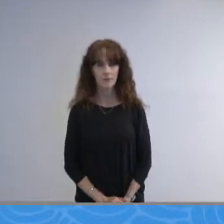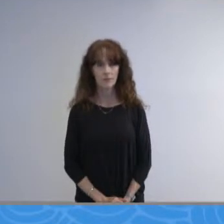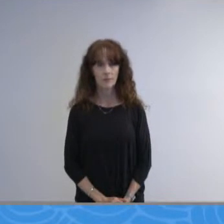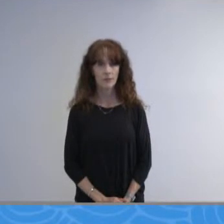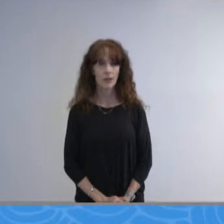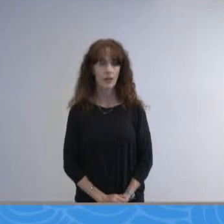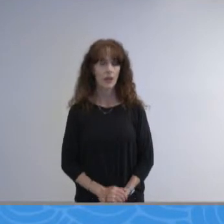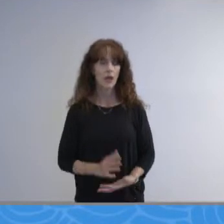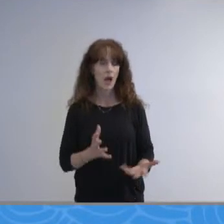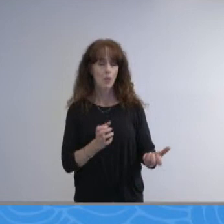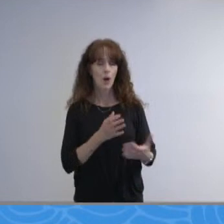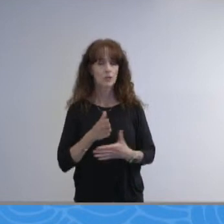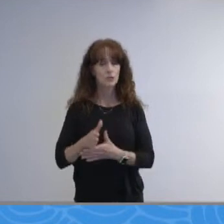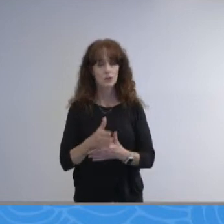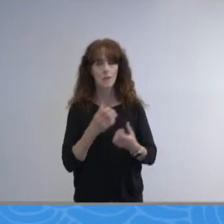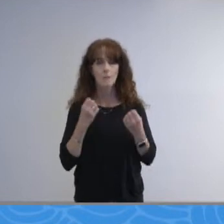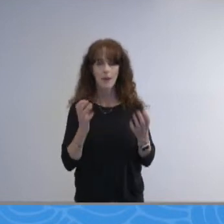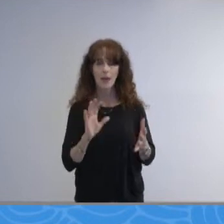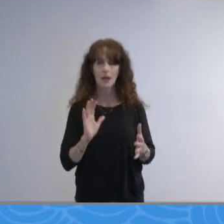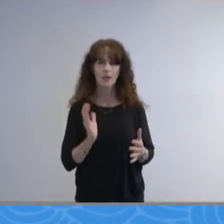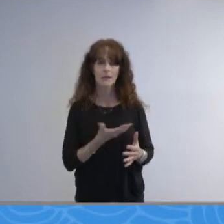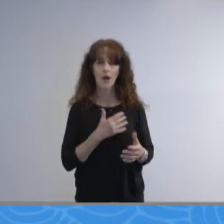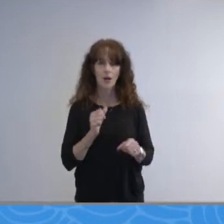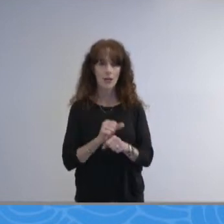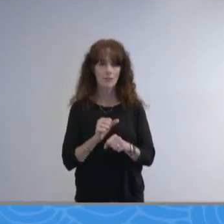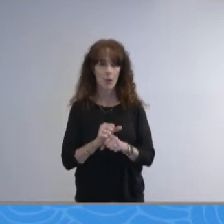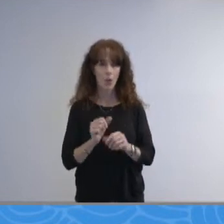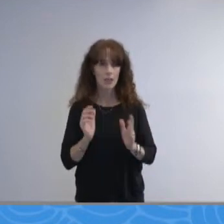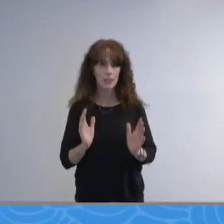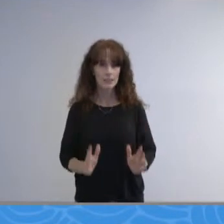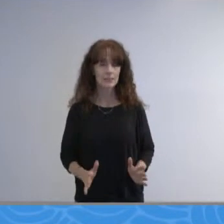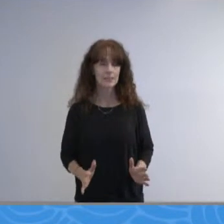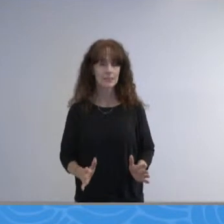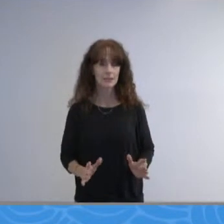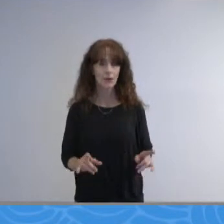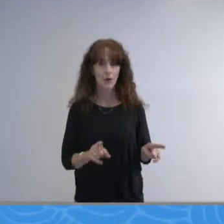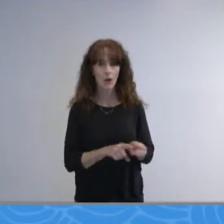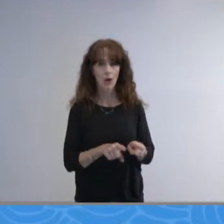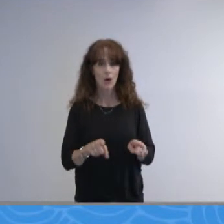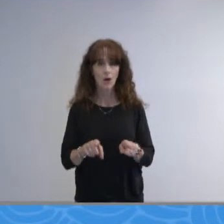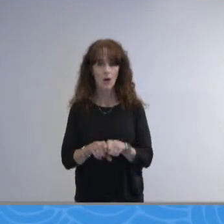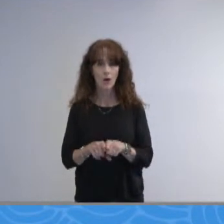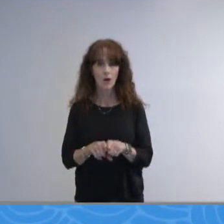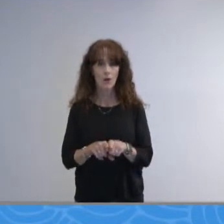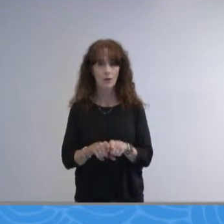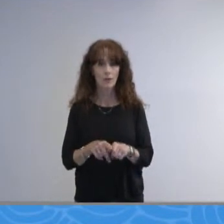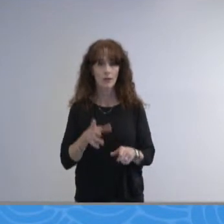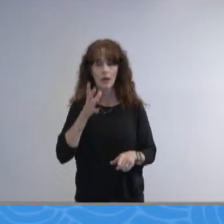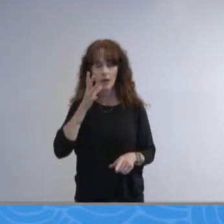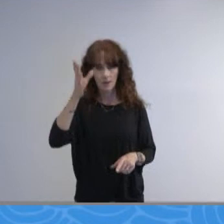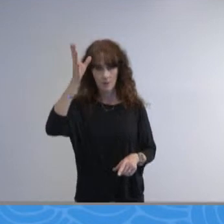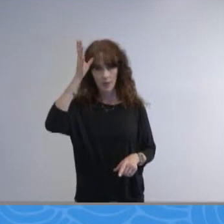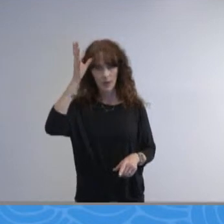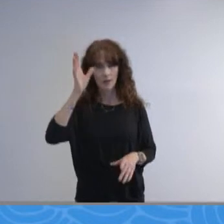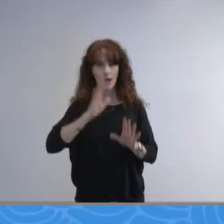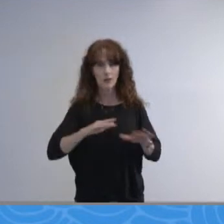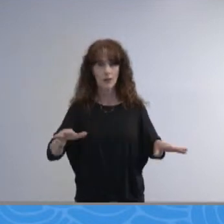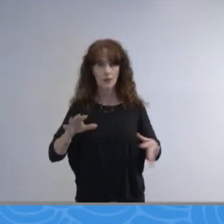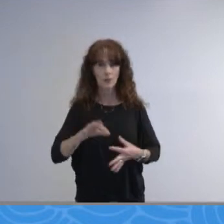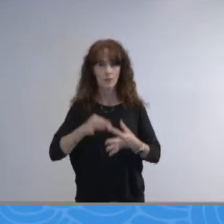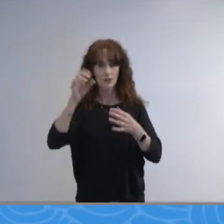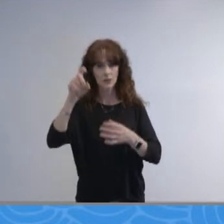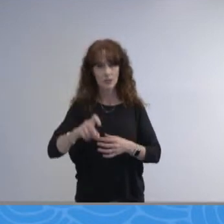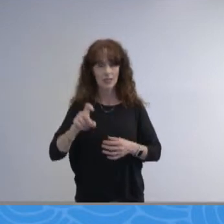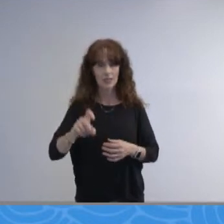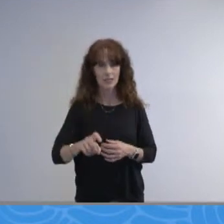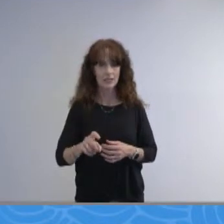wanted to share that many of our employees are also parents of children with special